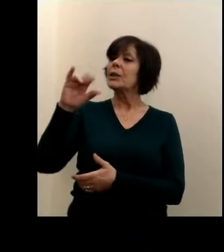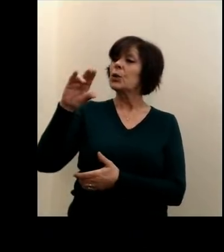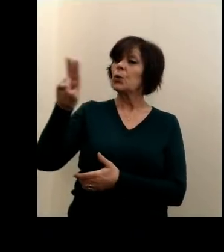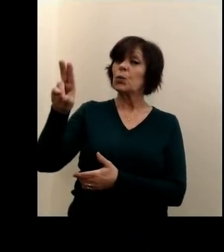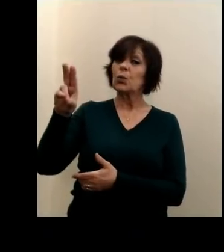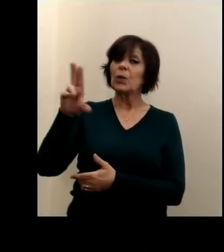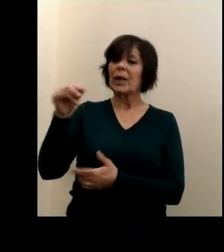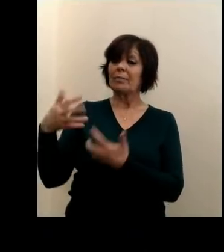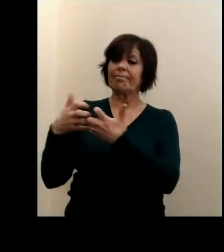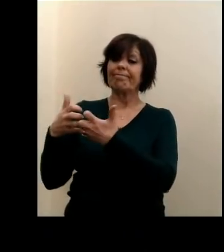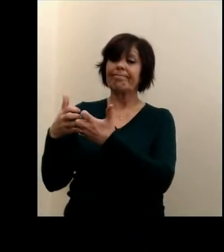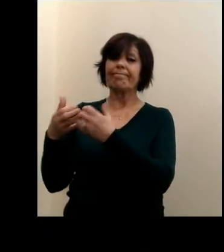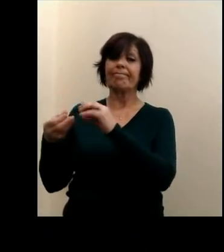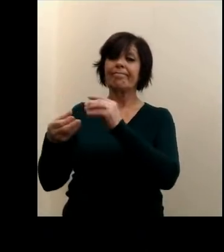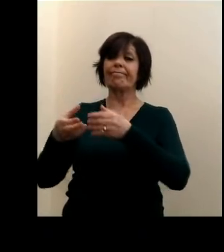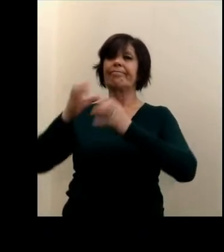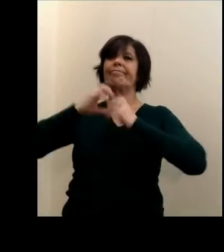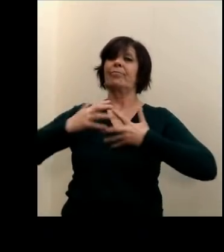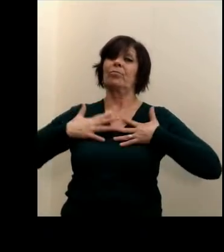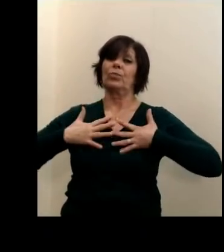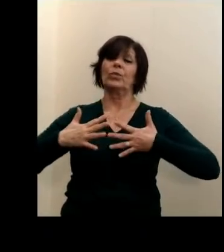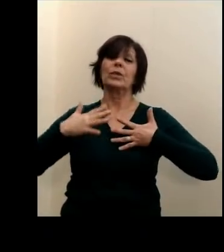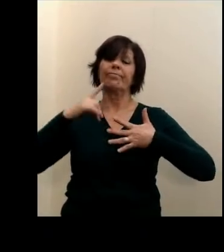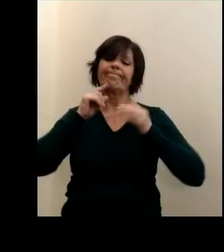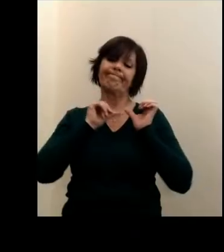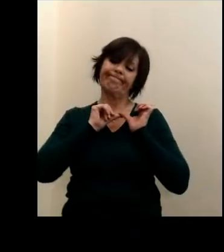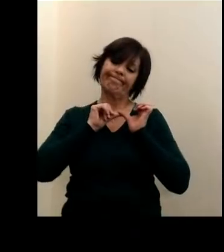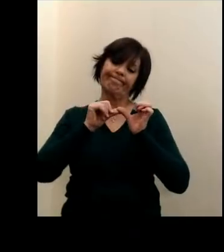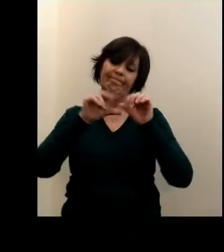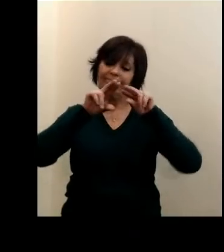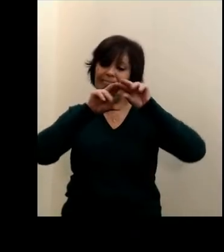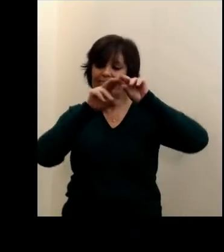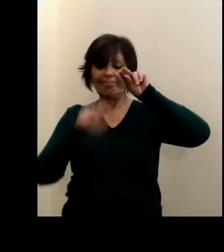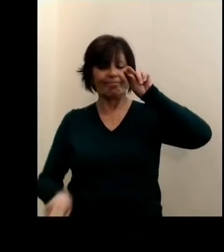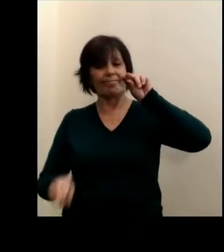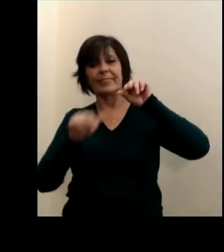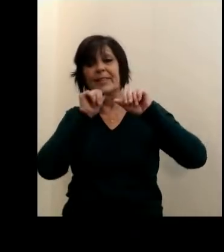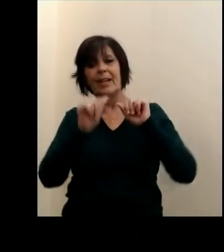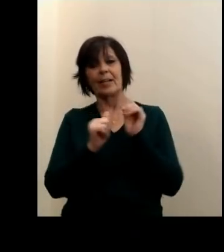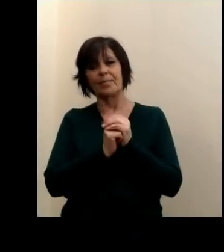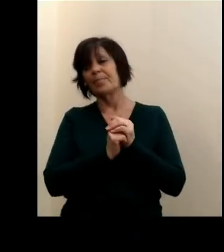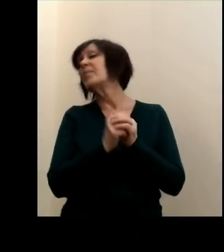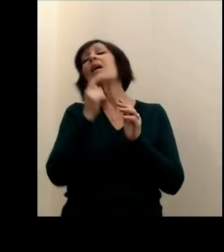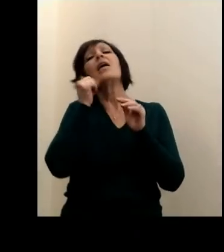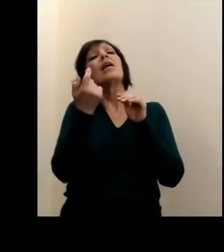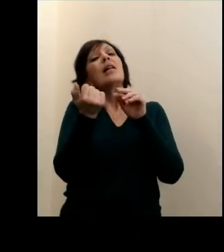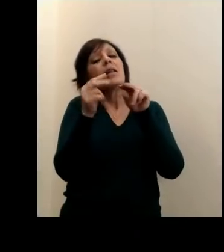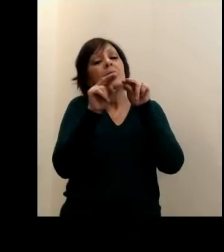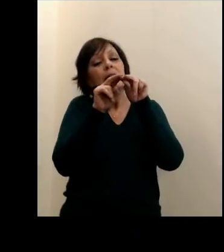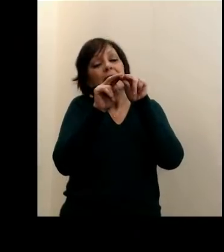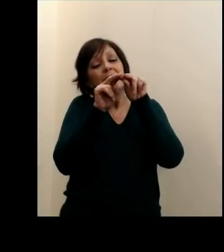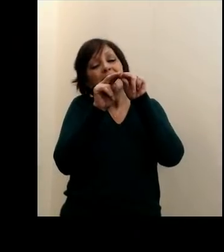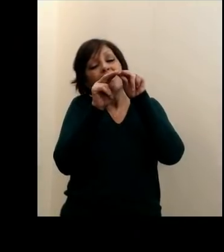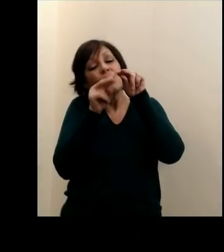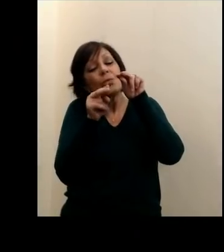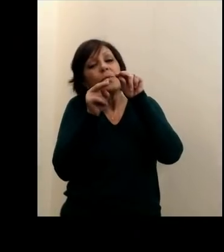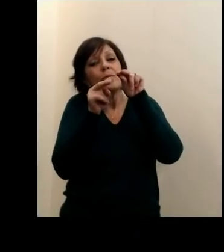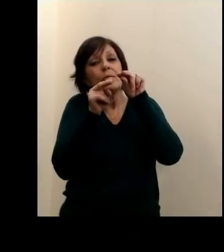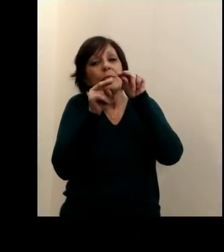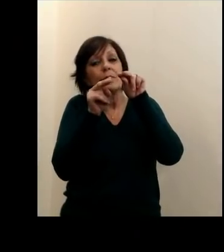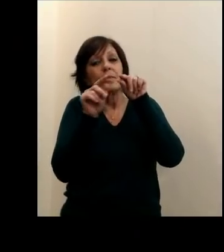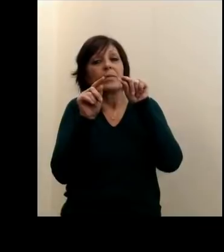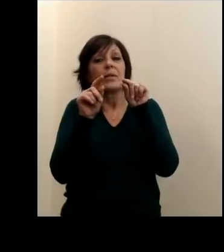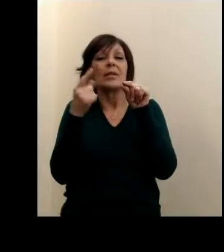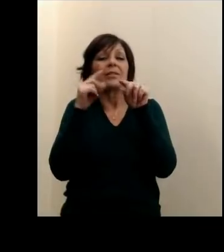have remained steady over the past 3 weeks. We haven't seen a tremendous drop in those. We have seen a little drop, also commensurate with the